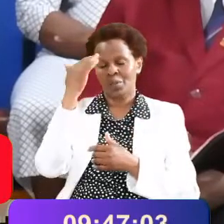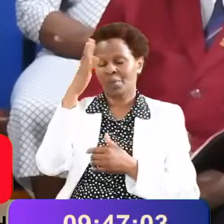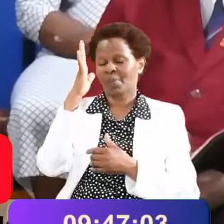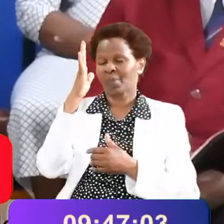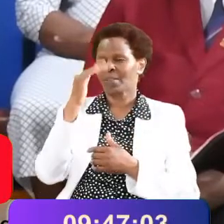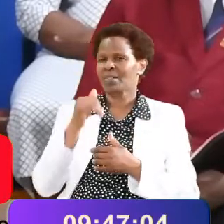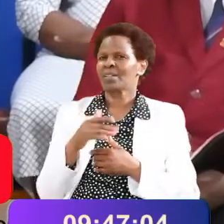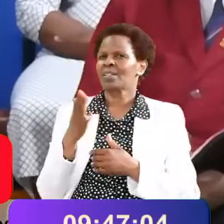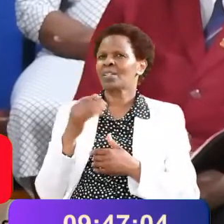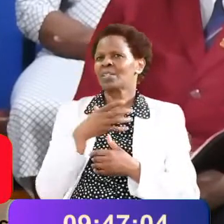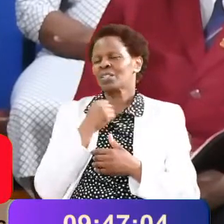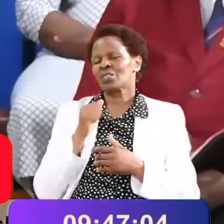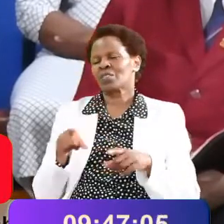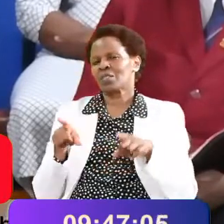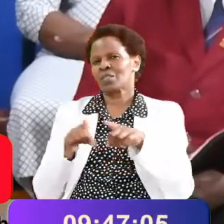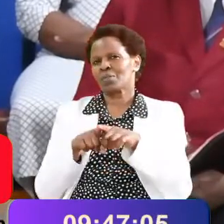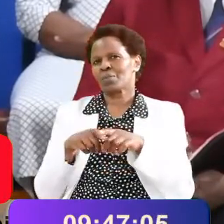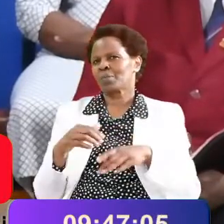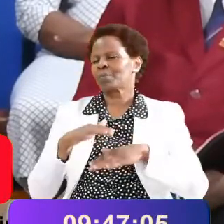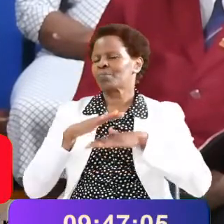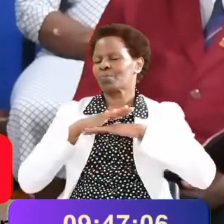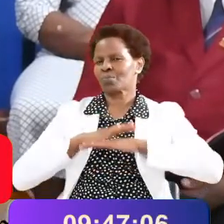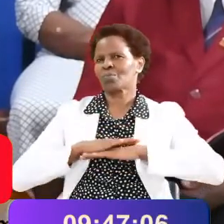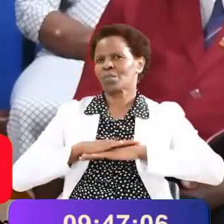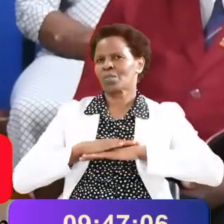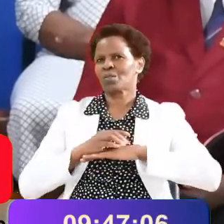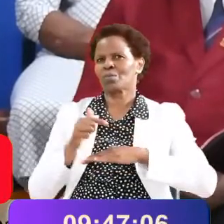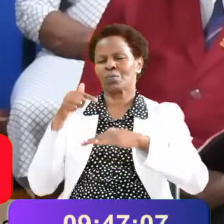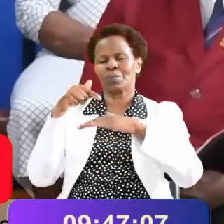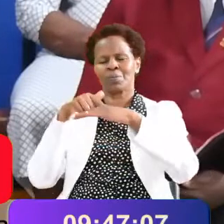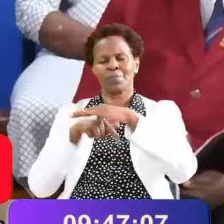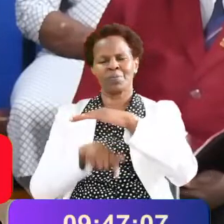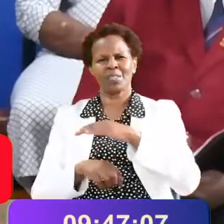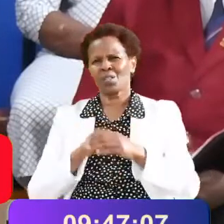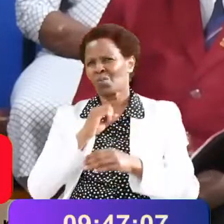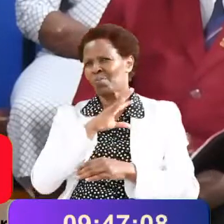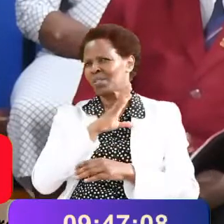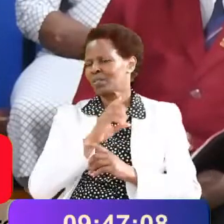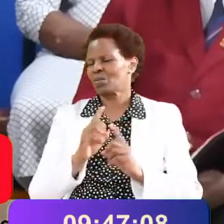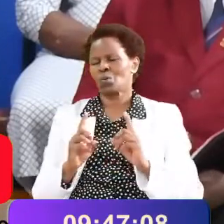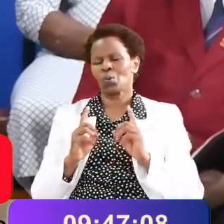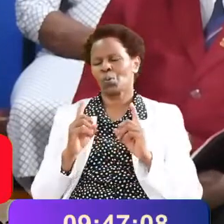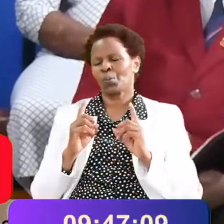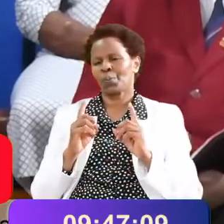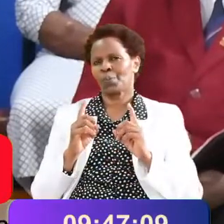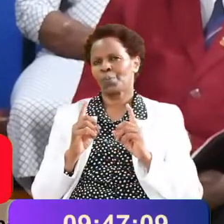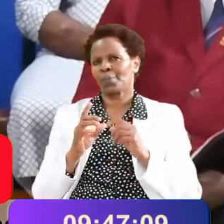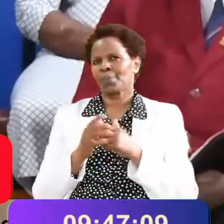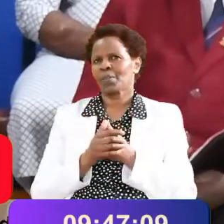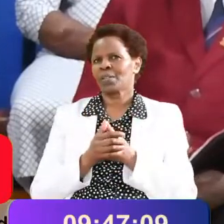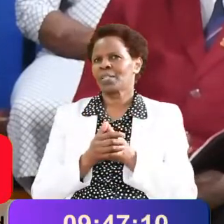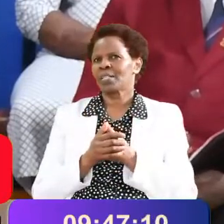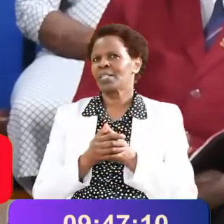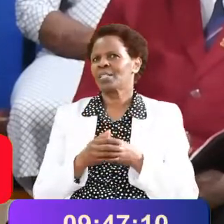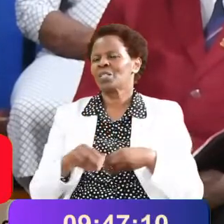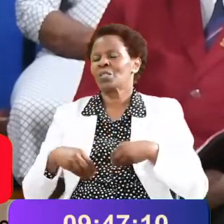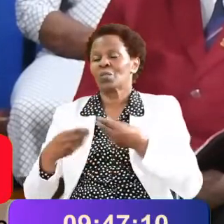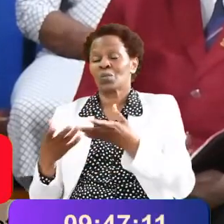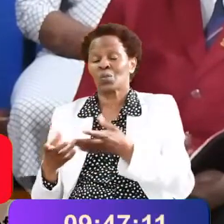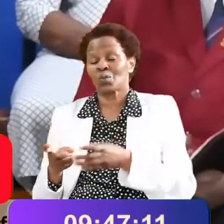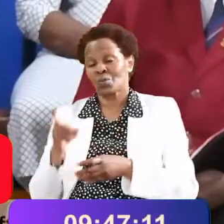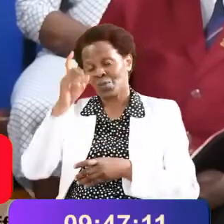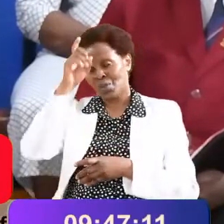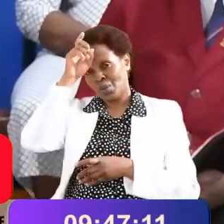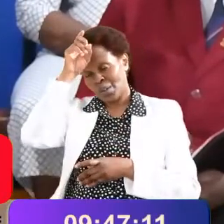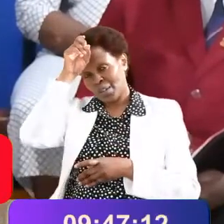contented, because when he was put in the pit, he did not complain. When he was sold to Potiphar's house, he did not